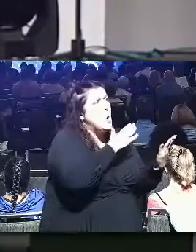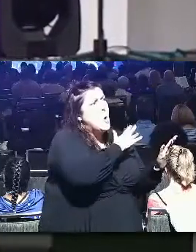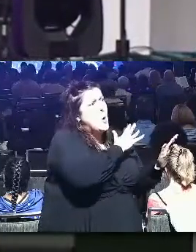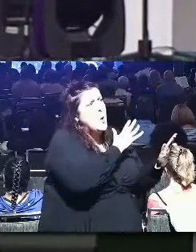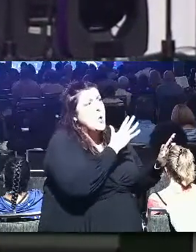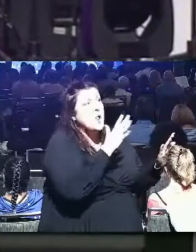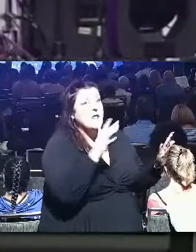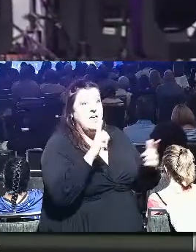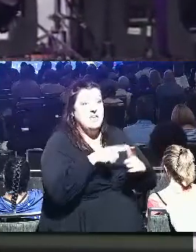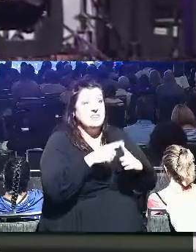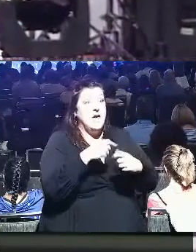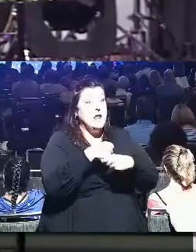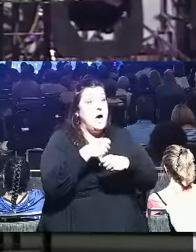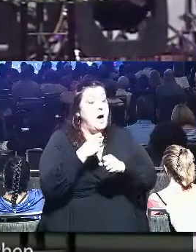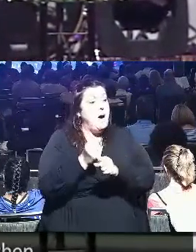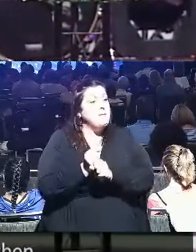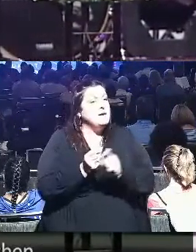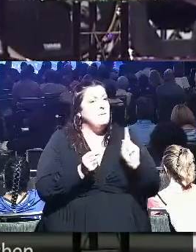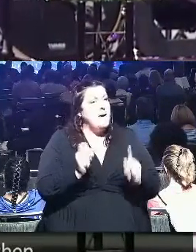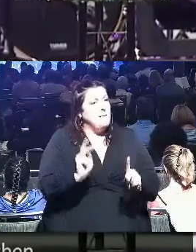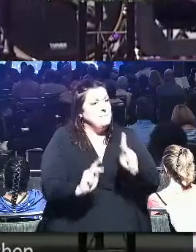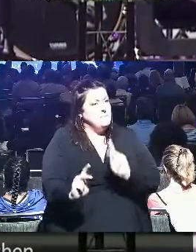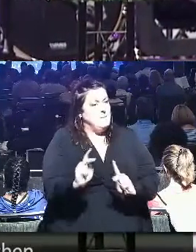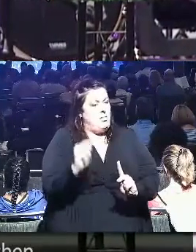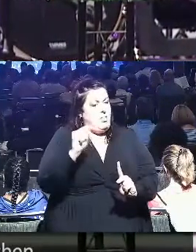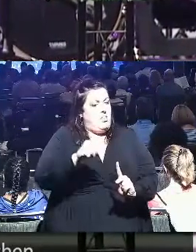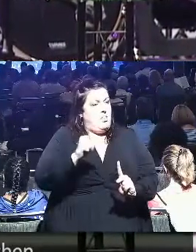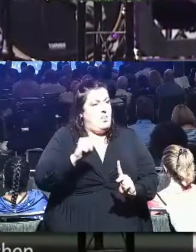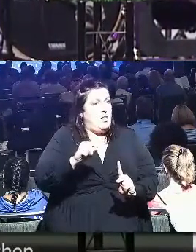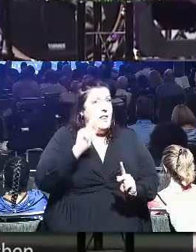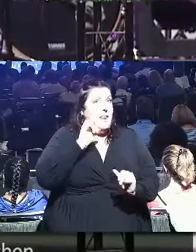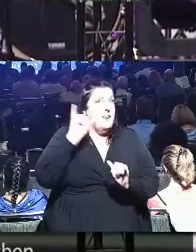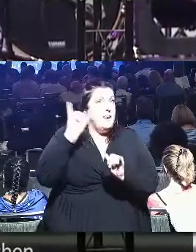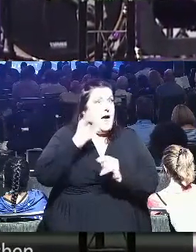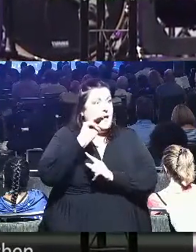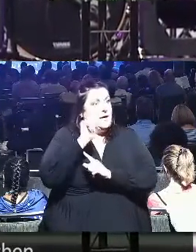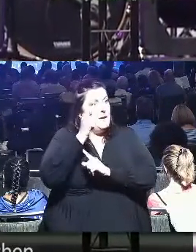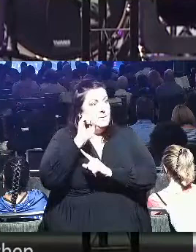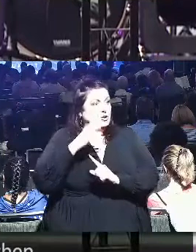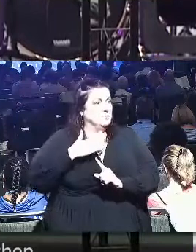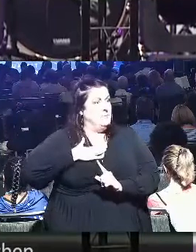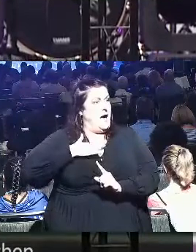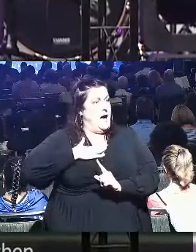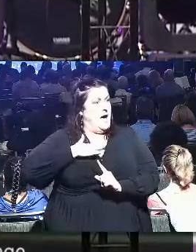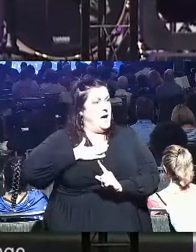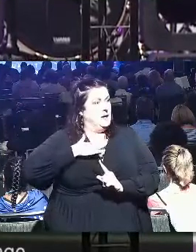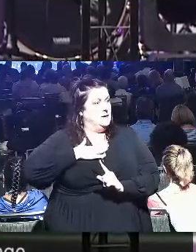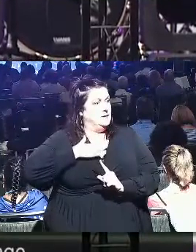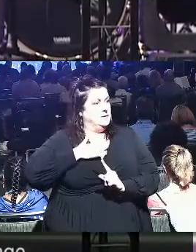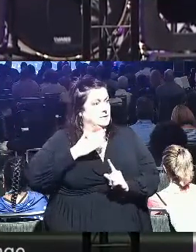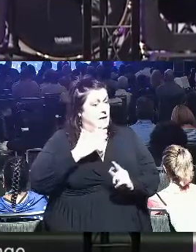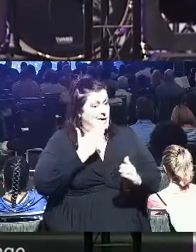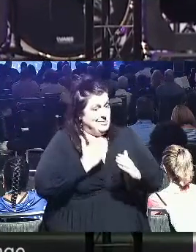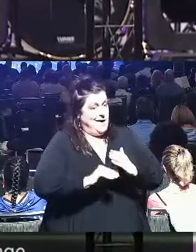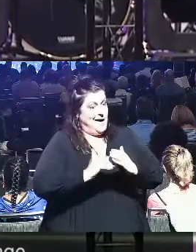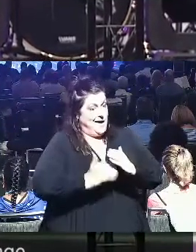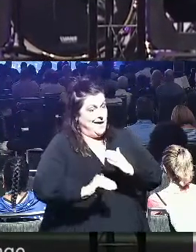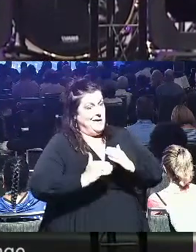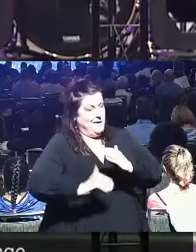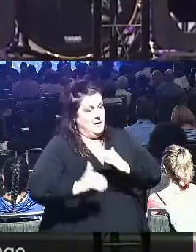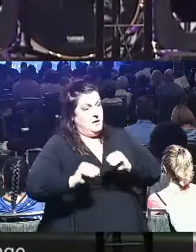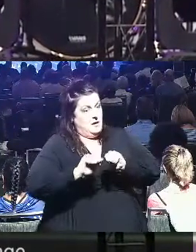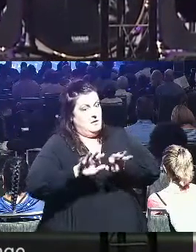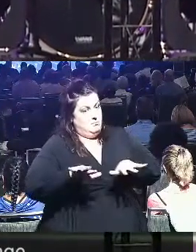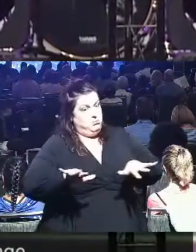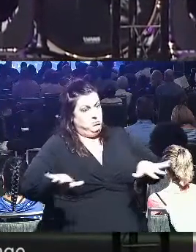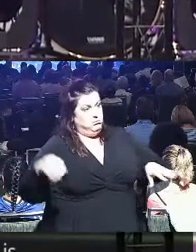then I'm going to make image bearers, and they're going to make image bearers, and they're going to make image bearers, and all of this is going to be